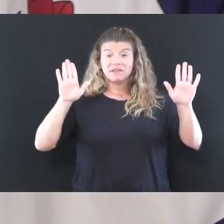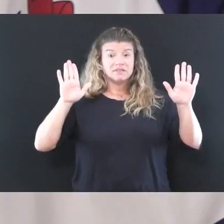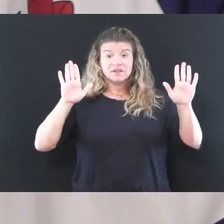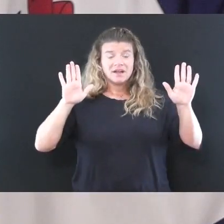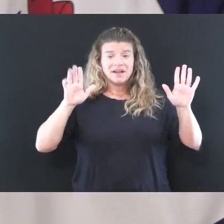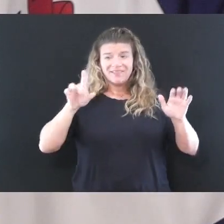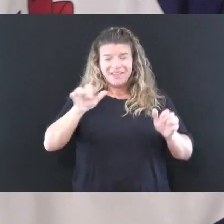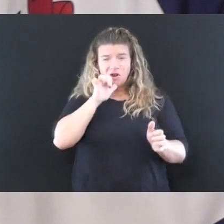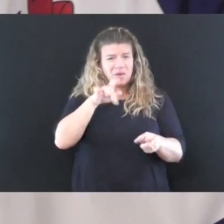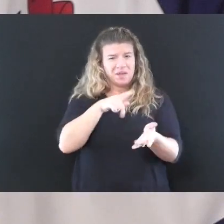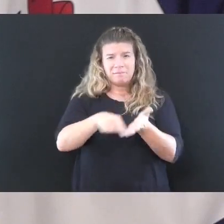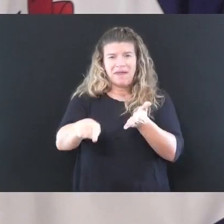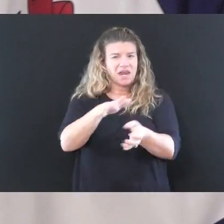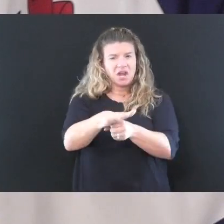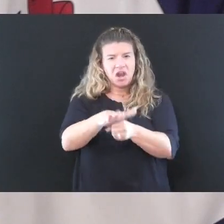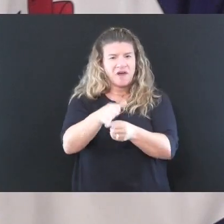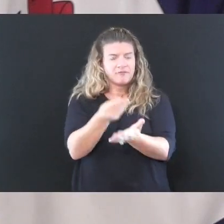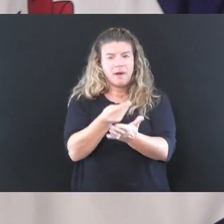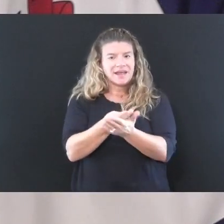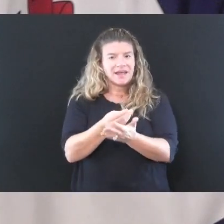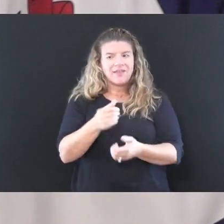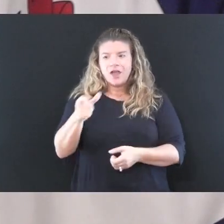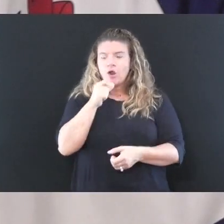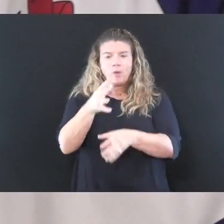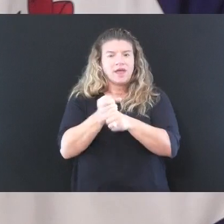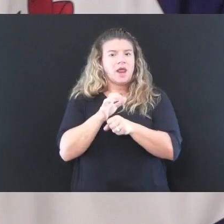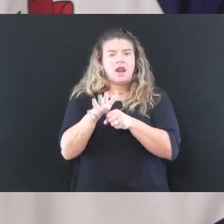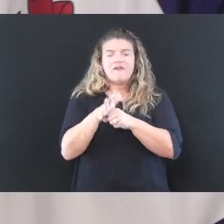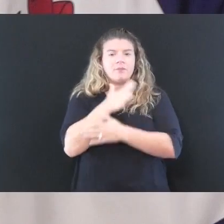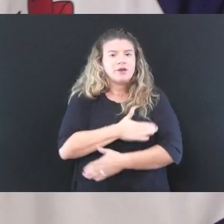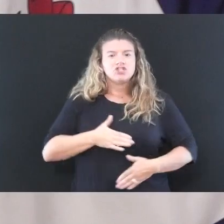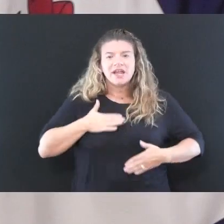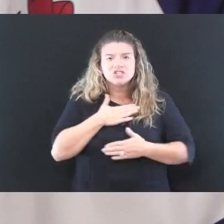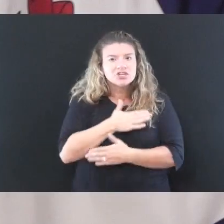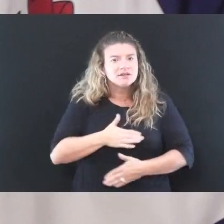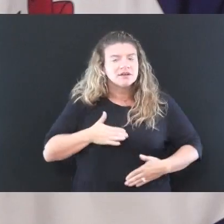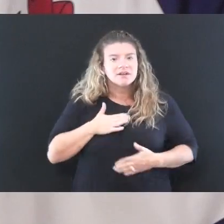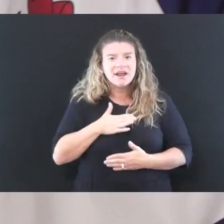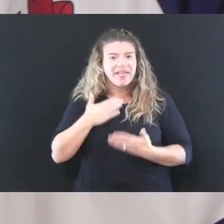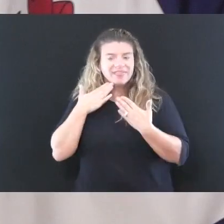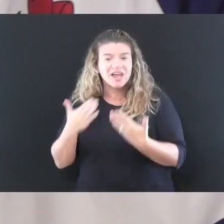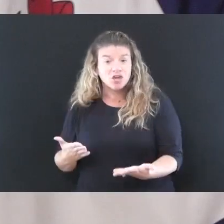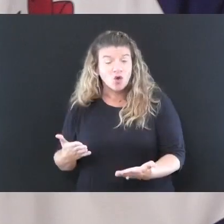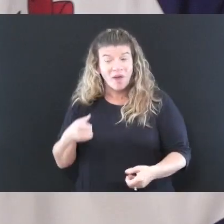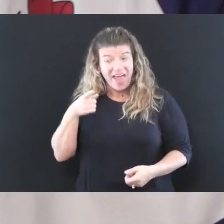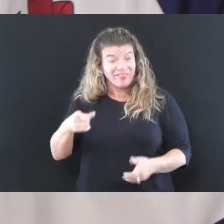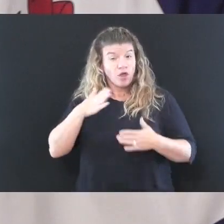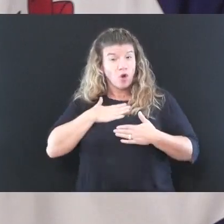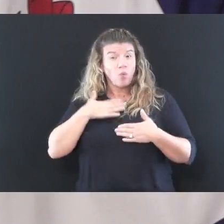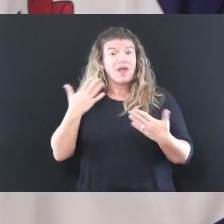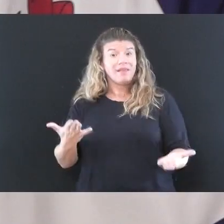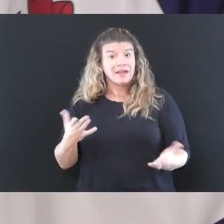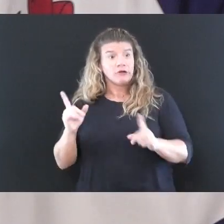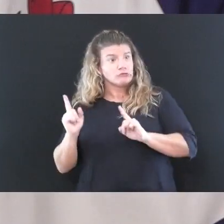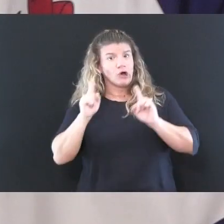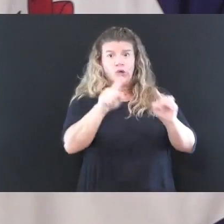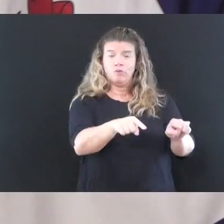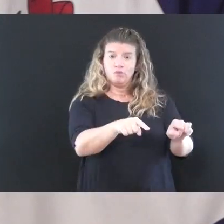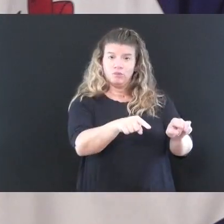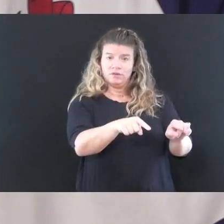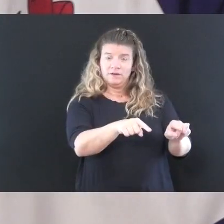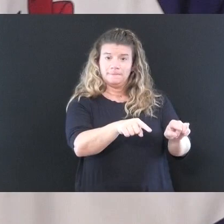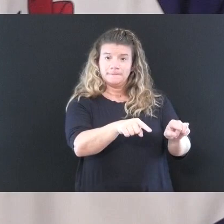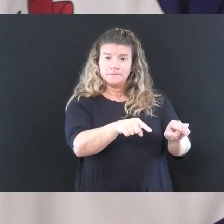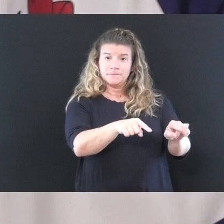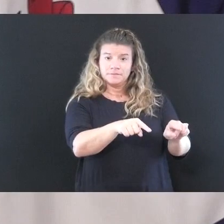times nowhere close to the appreciation level that we should give them, they're willing to run to the fire.